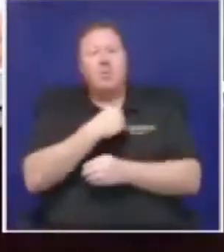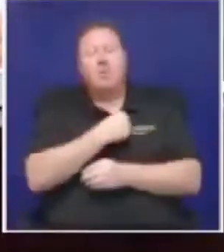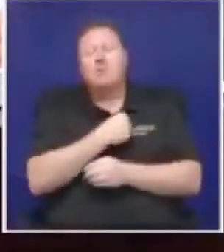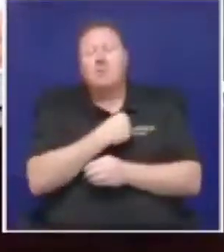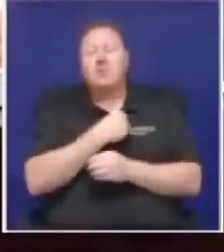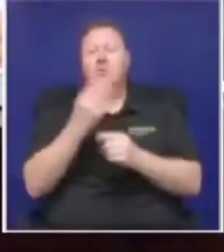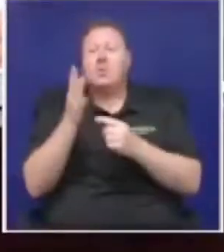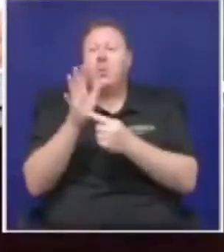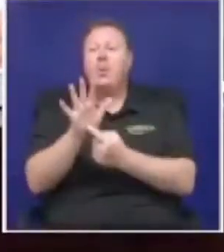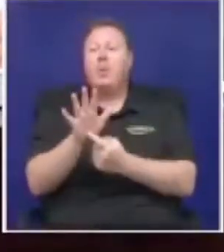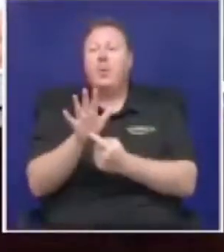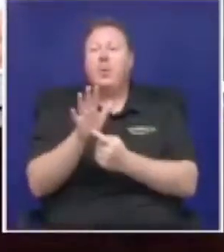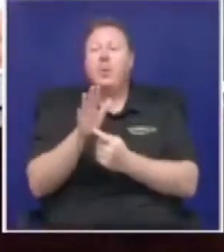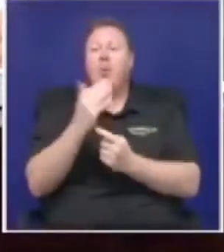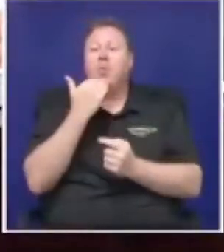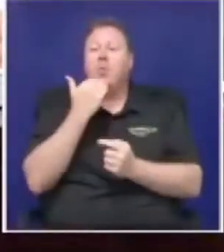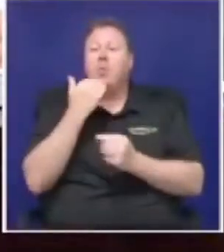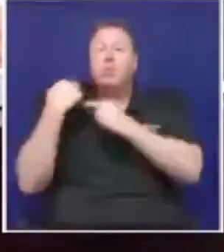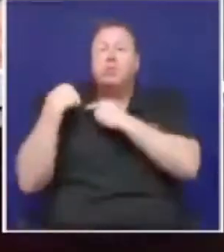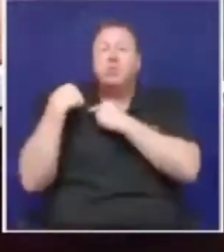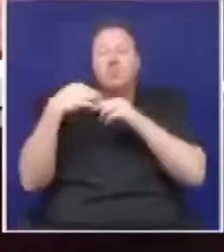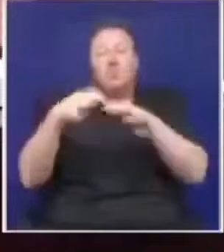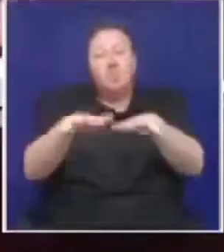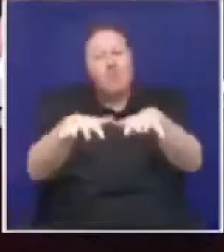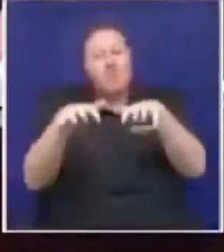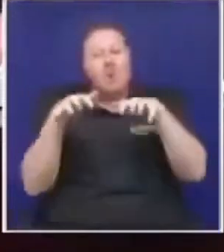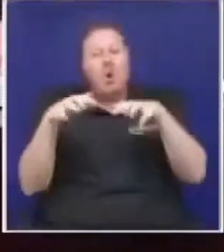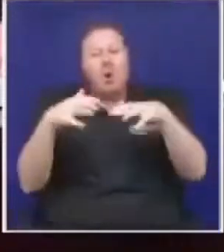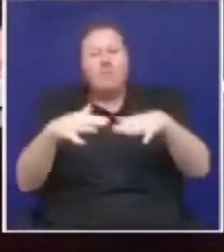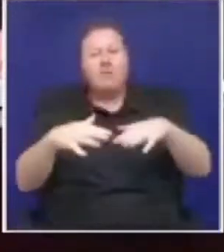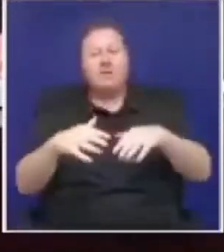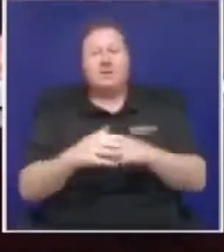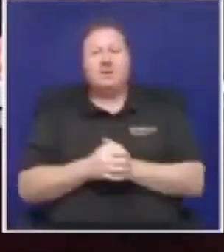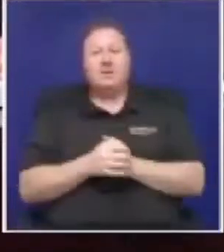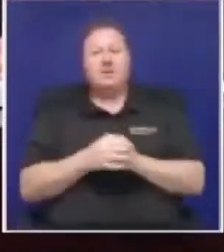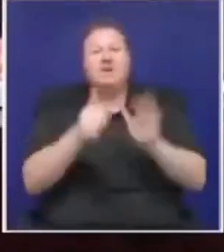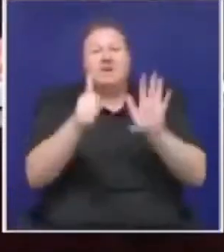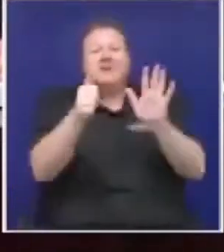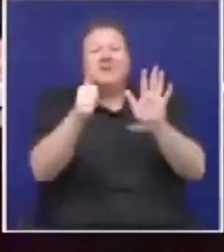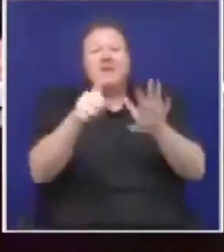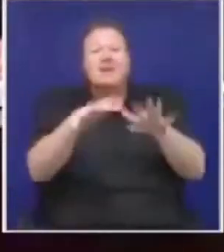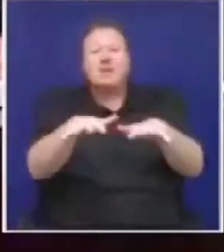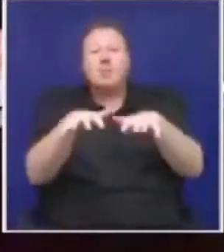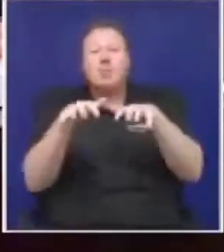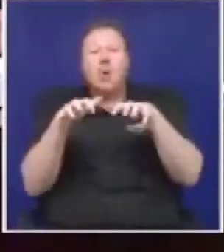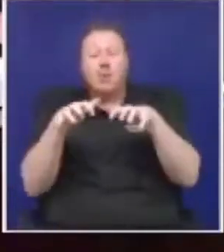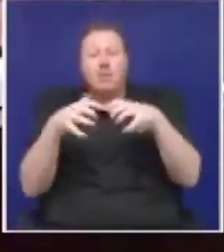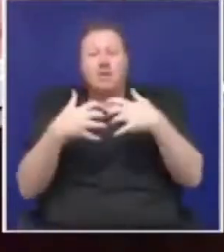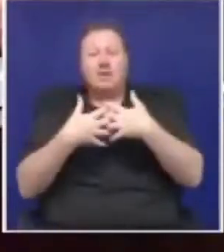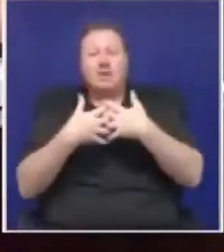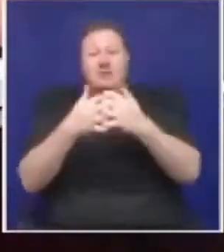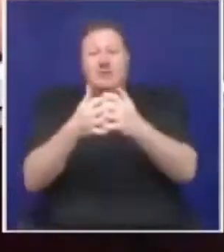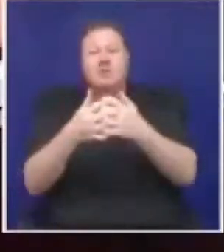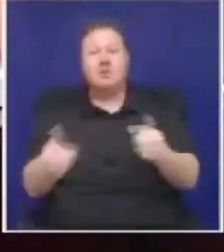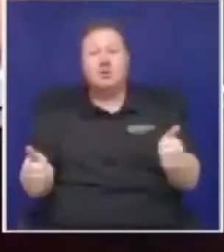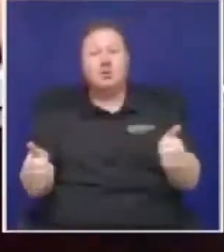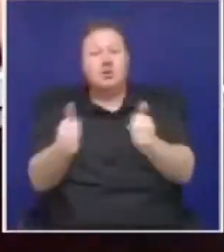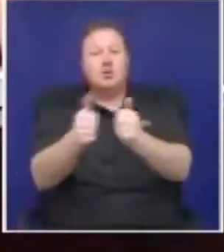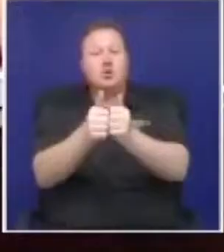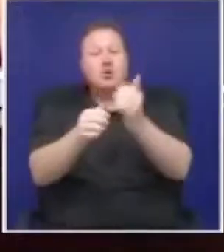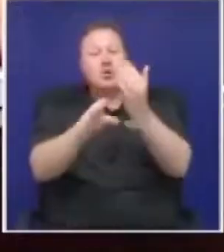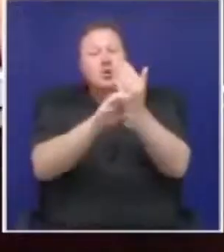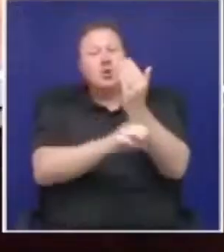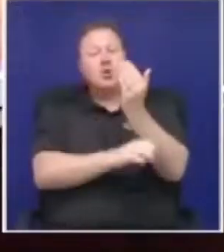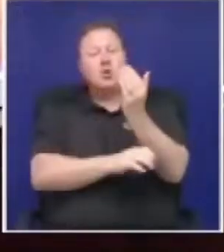Parliament. Honorable members may recall that the 6th Parliament established the Joint Constitutional